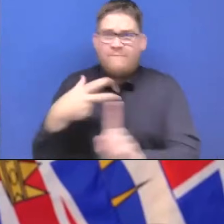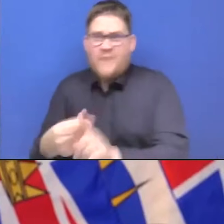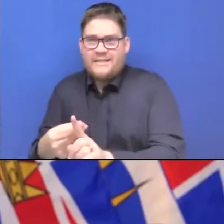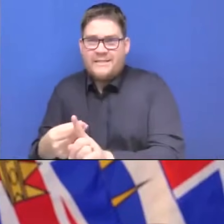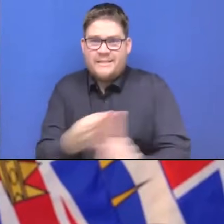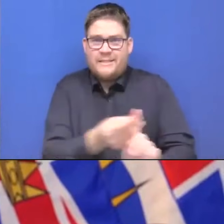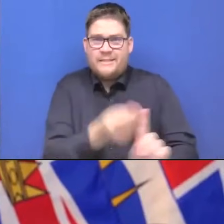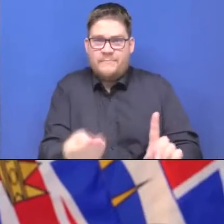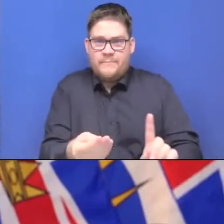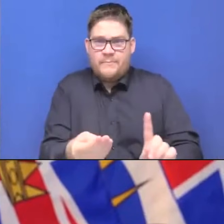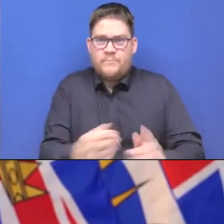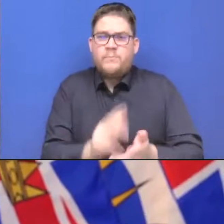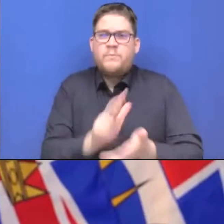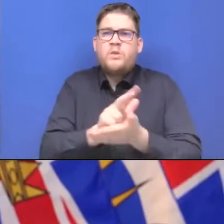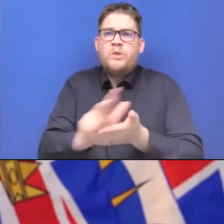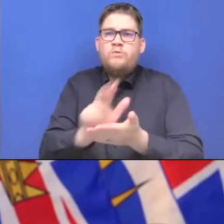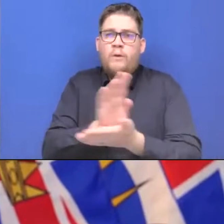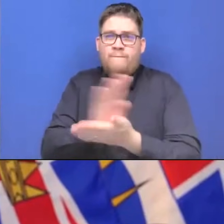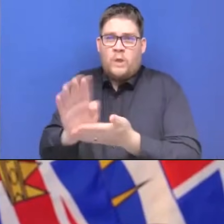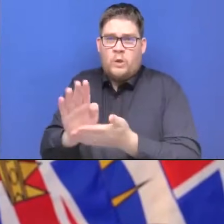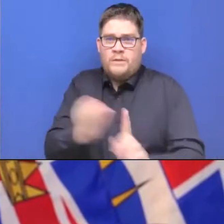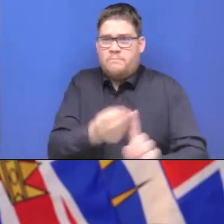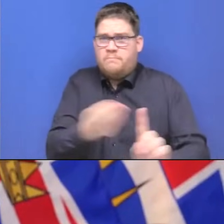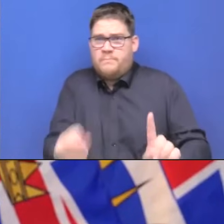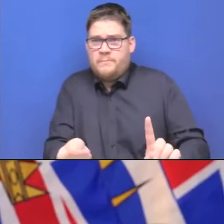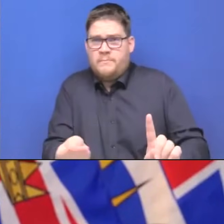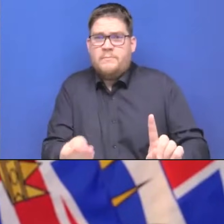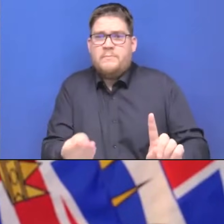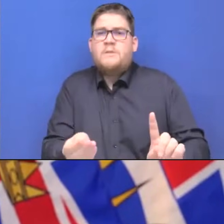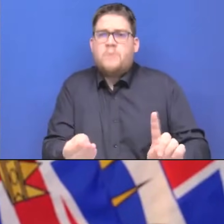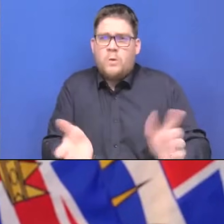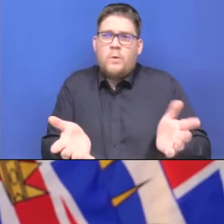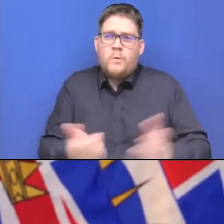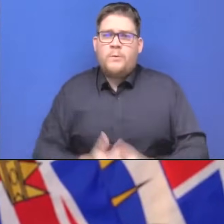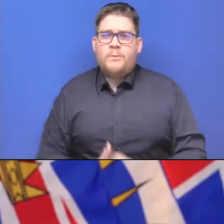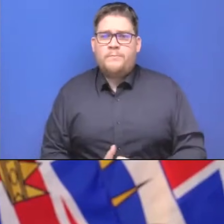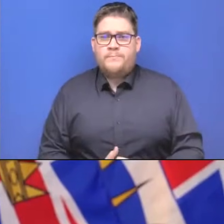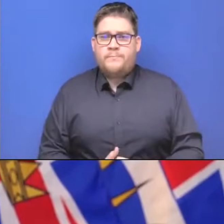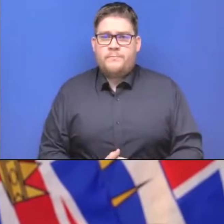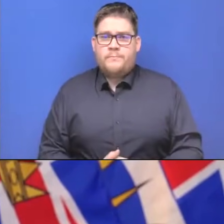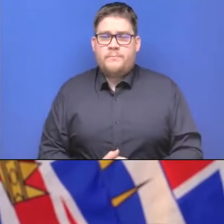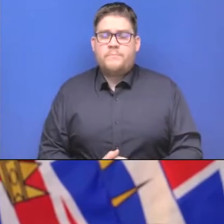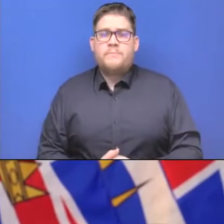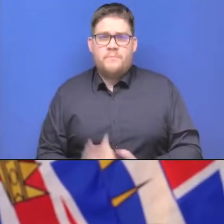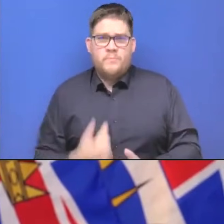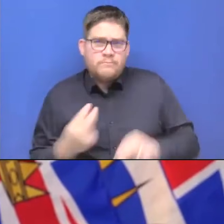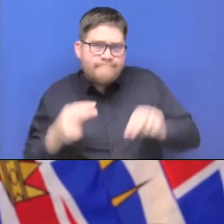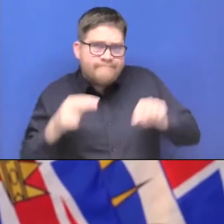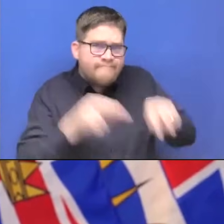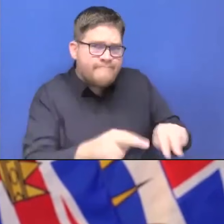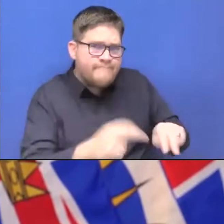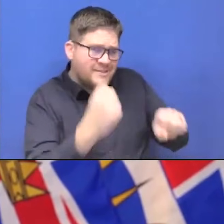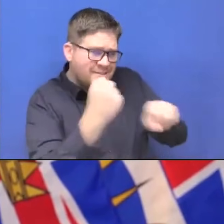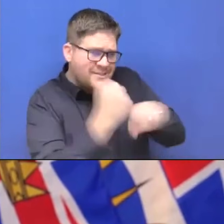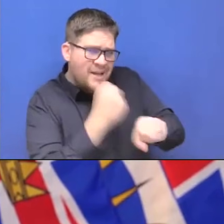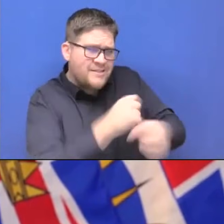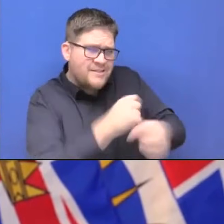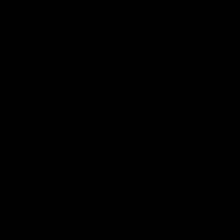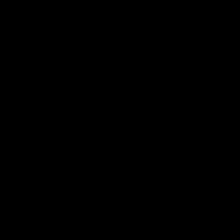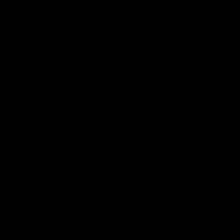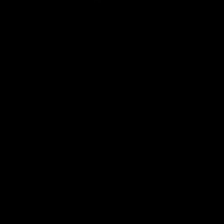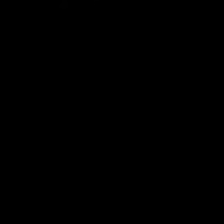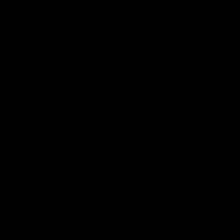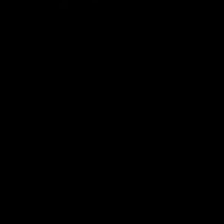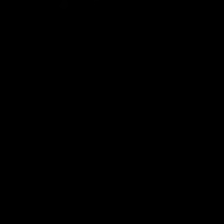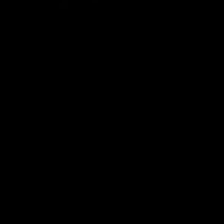3 to 4 week interval between dose 1 and dose 2. And our data and data around the world have shown that that means you get that earlier